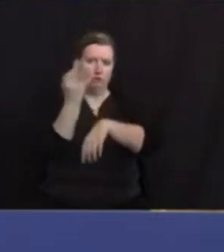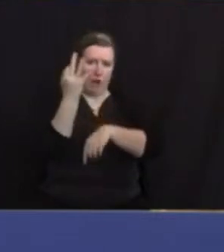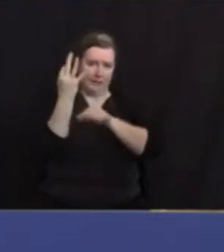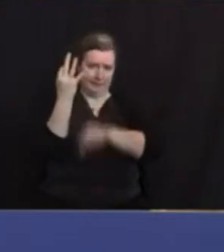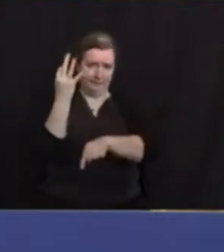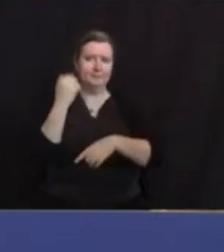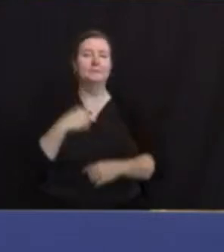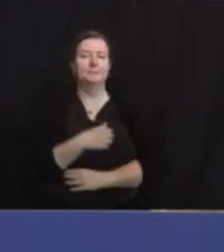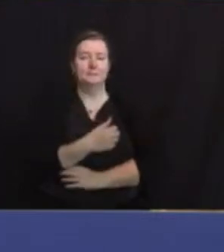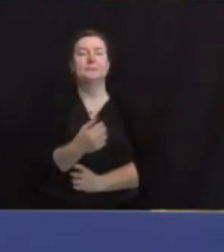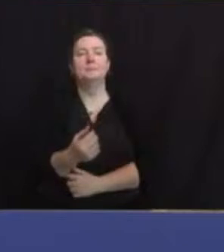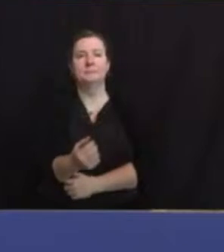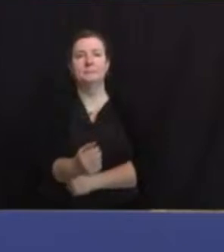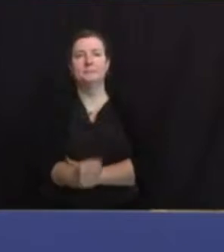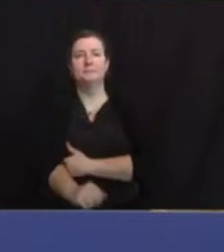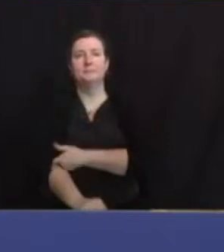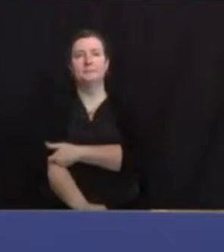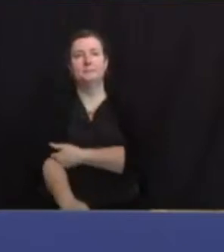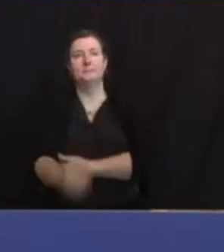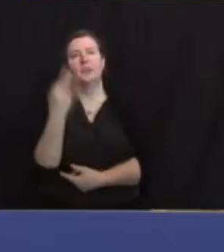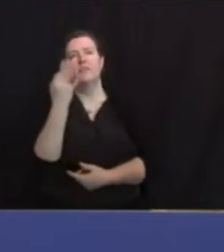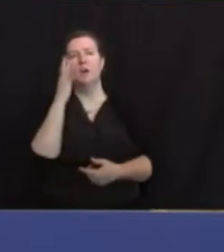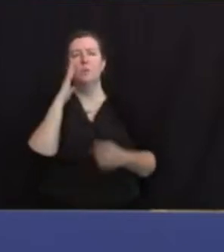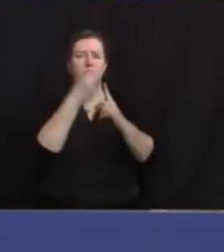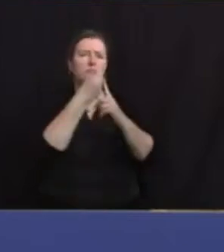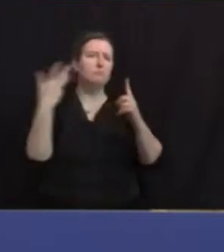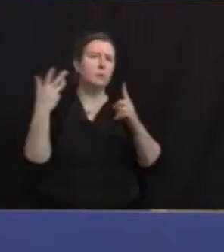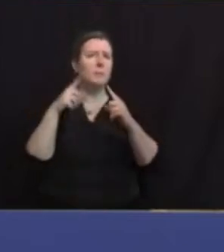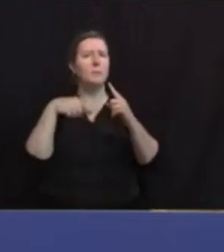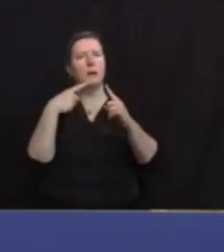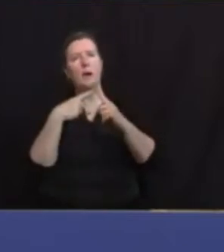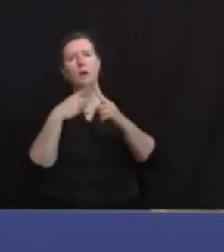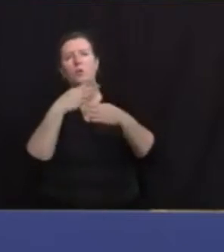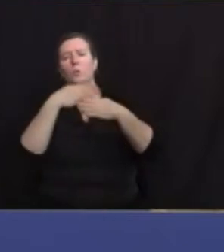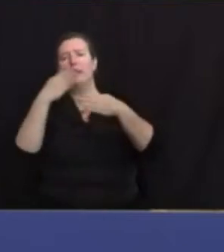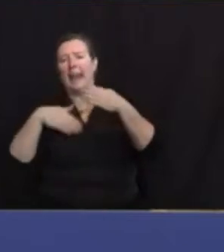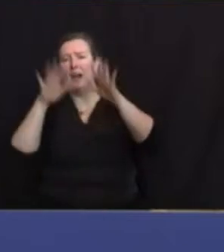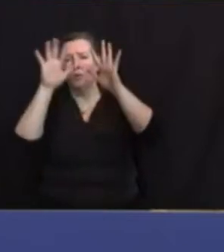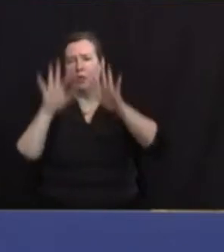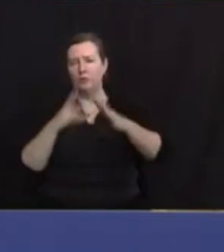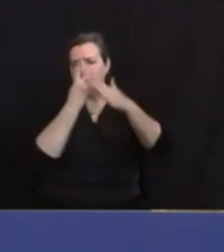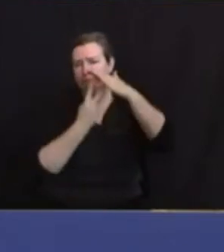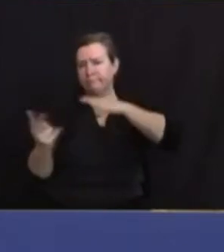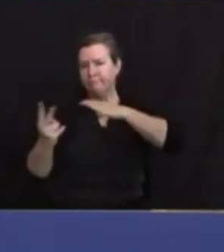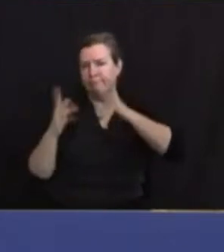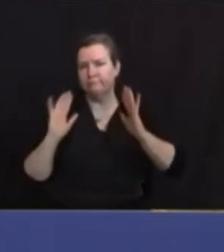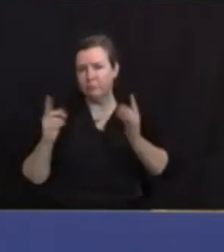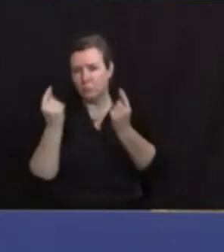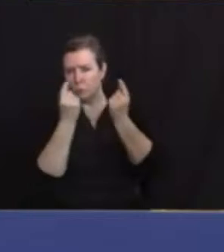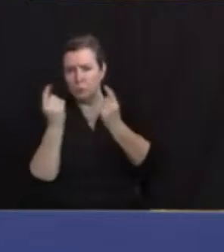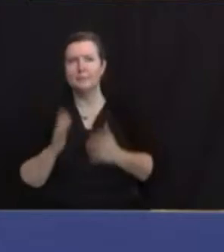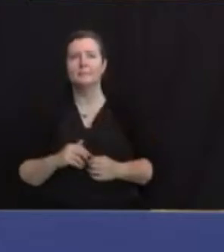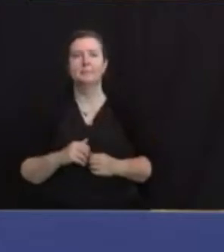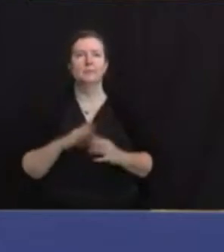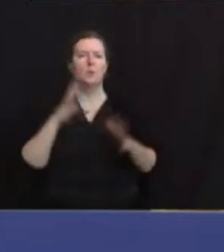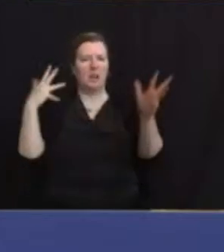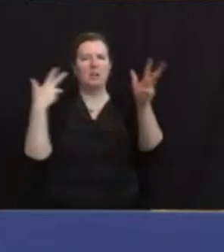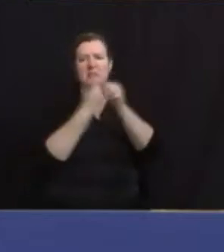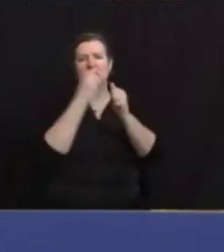We'll hit the weekend weather at that point with up-to-date information. Your